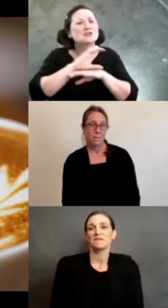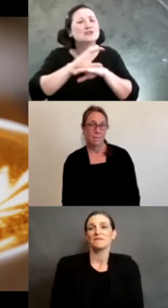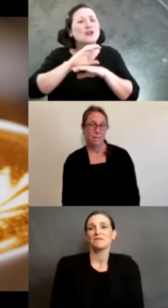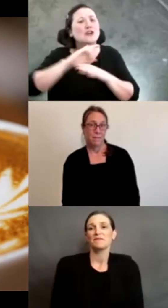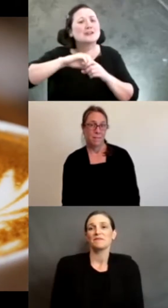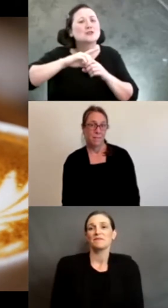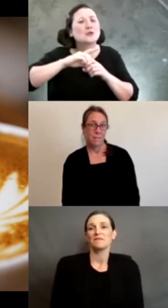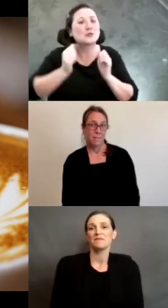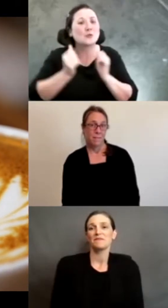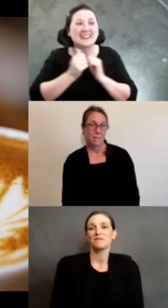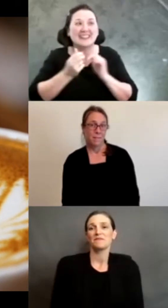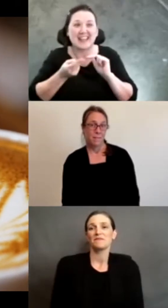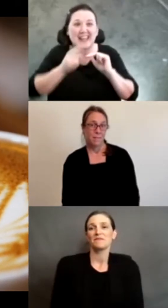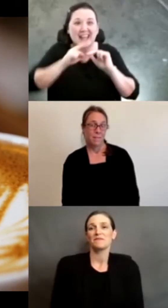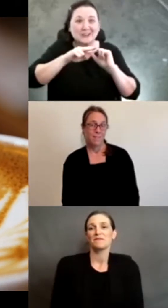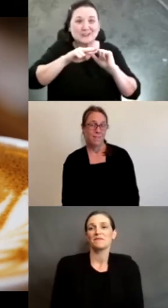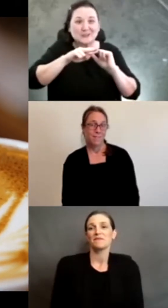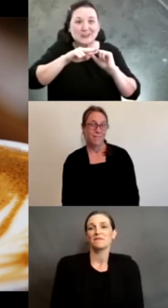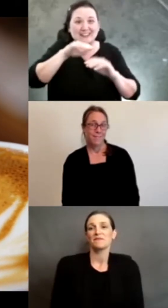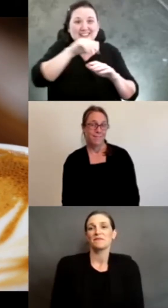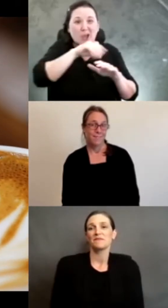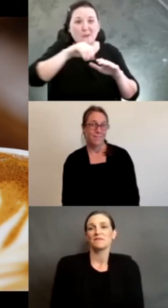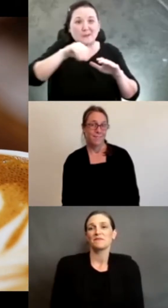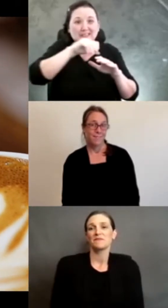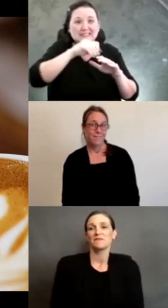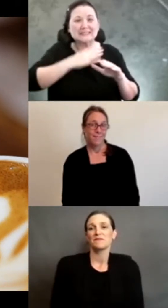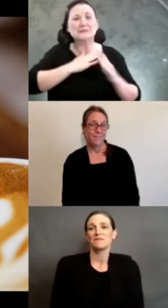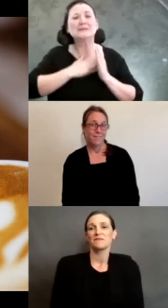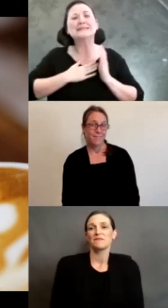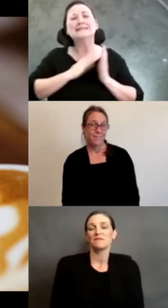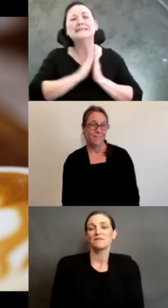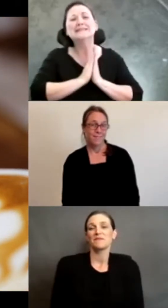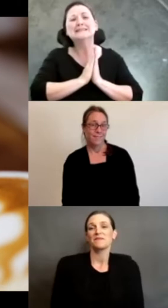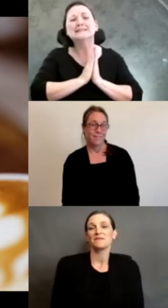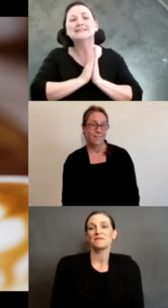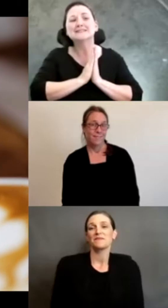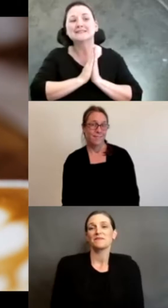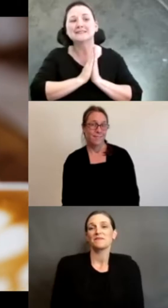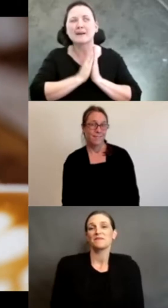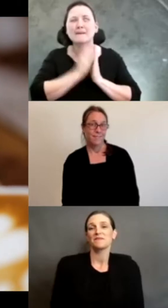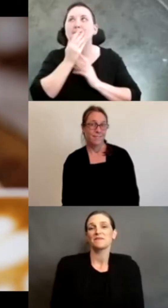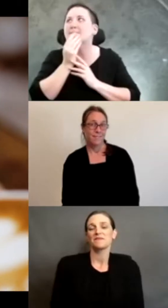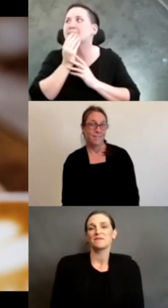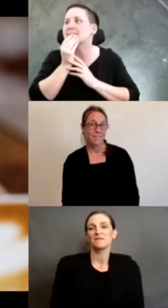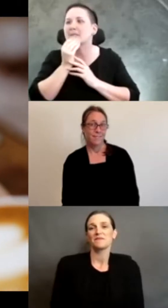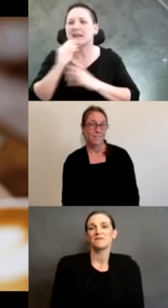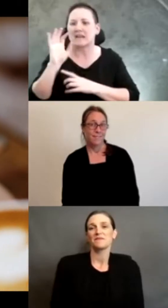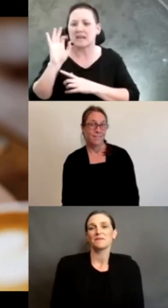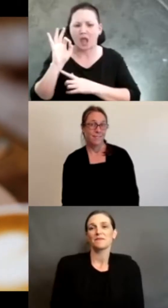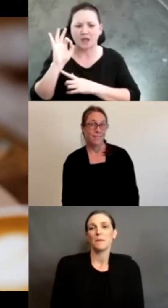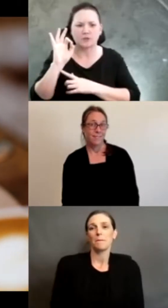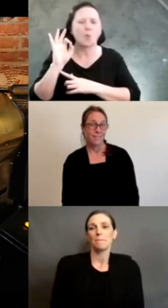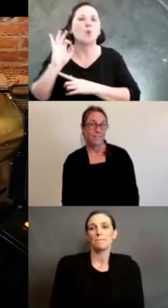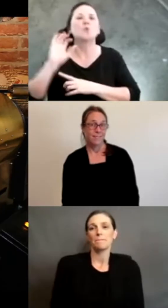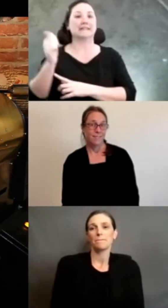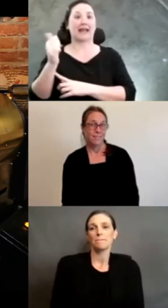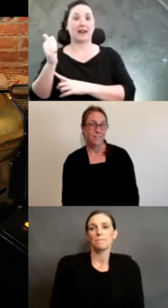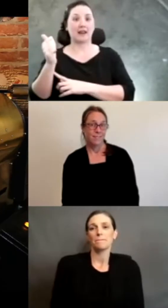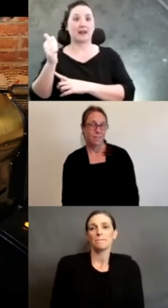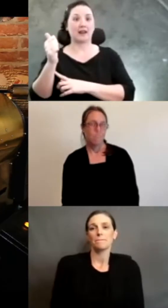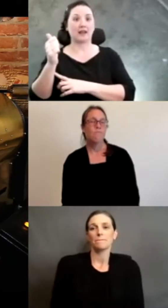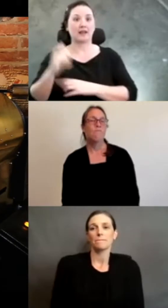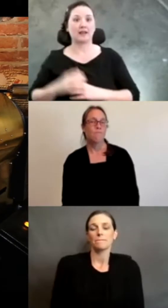toppings? Please. Let's see. 9. No, 10. You got